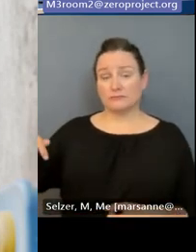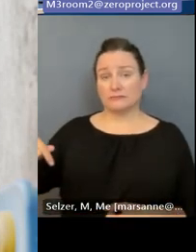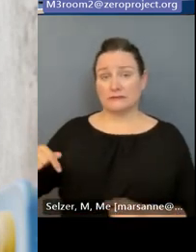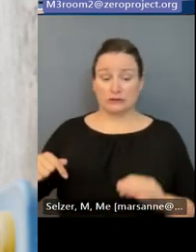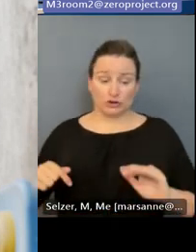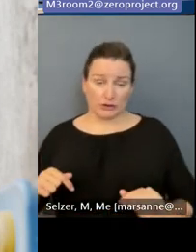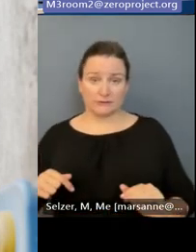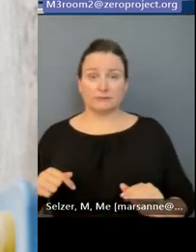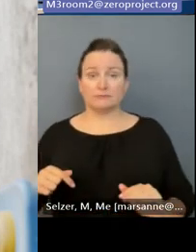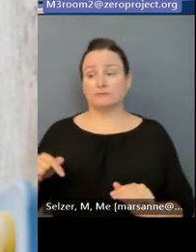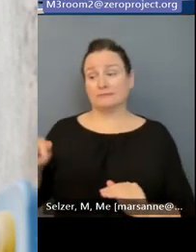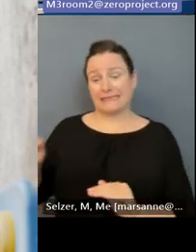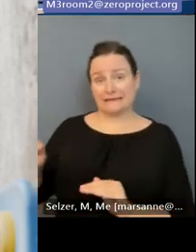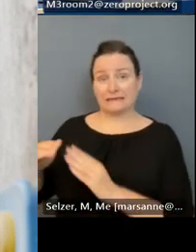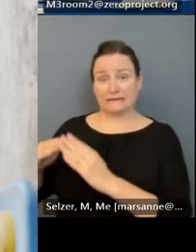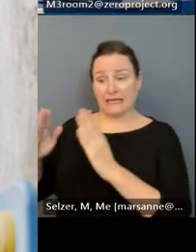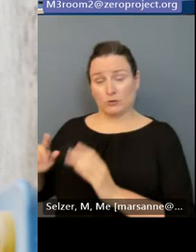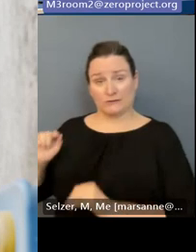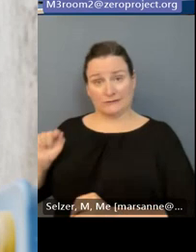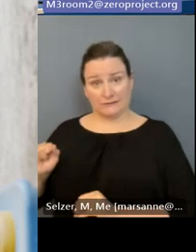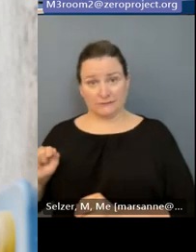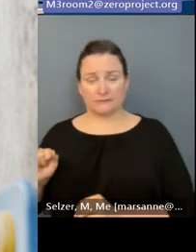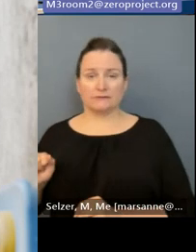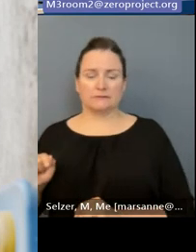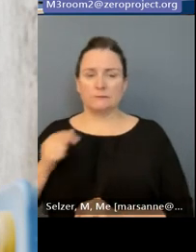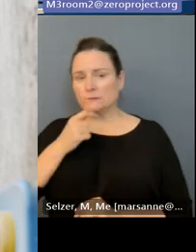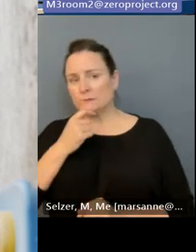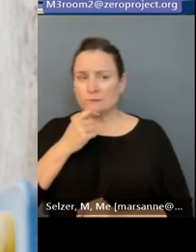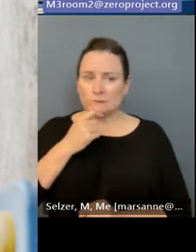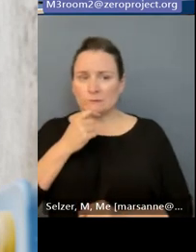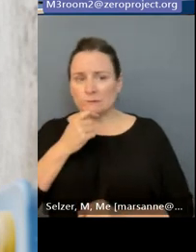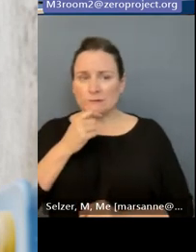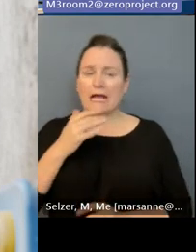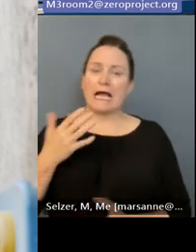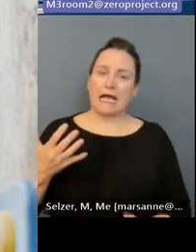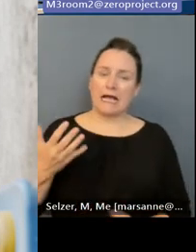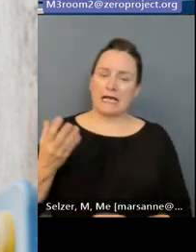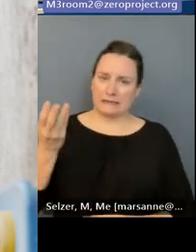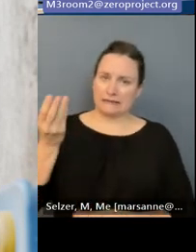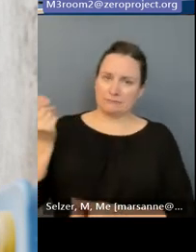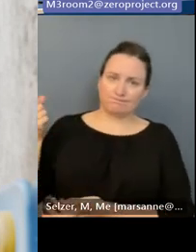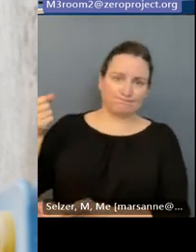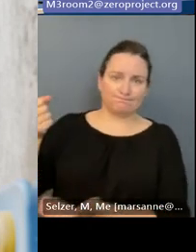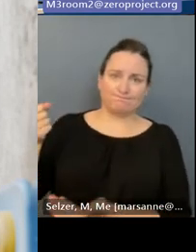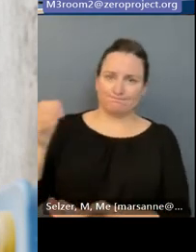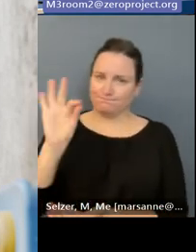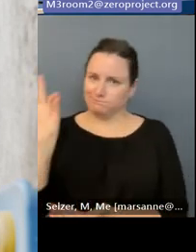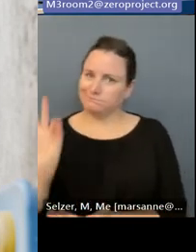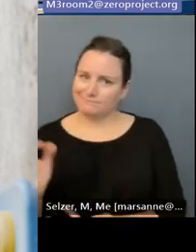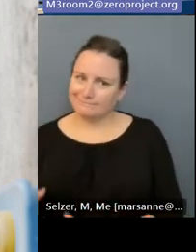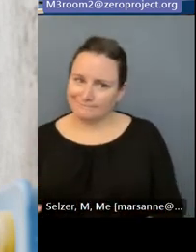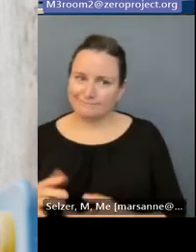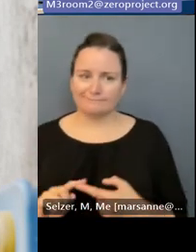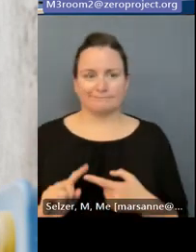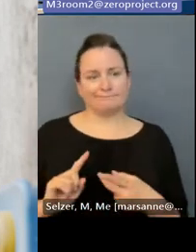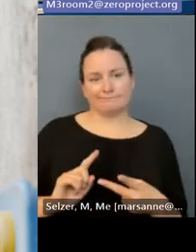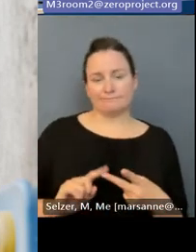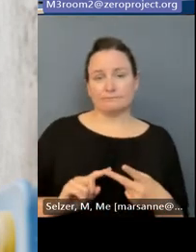is impact funding, qualified professional. There are professionals available, but still we give our time and